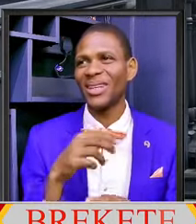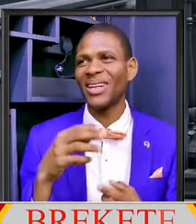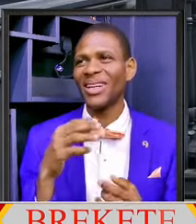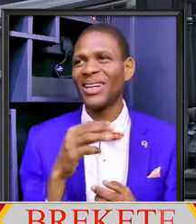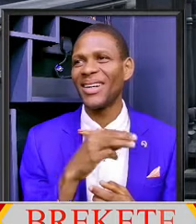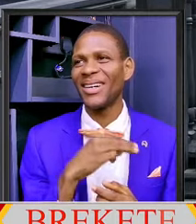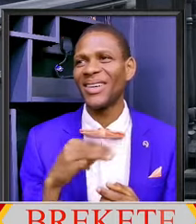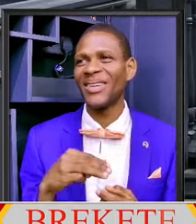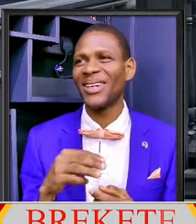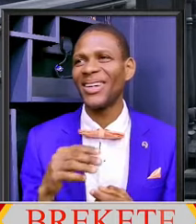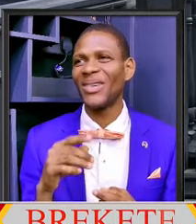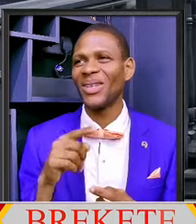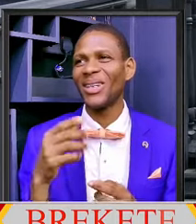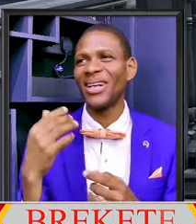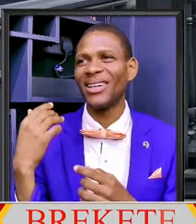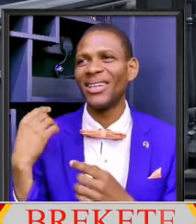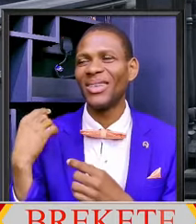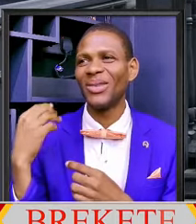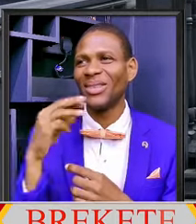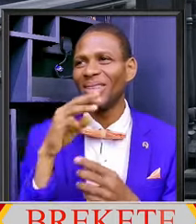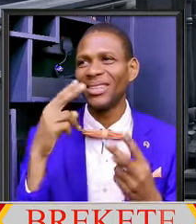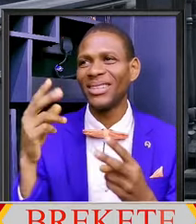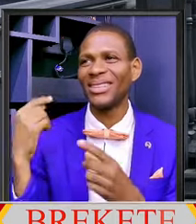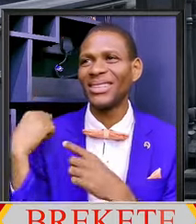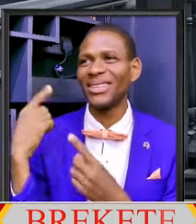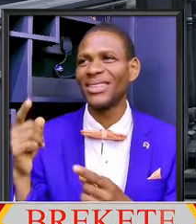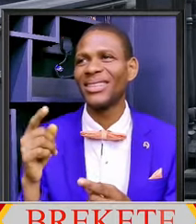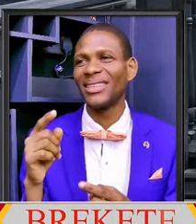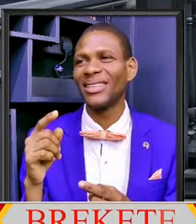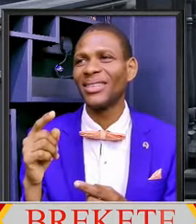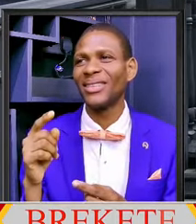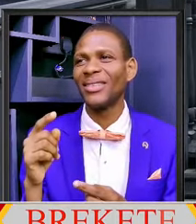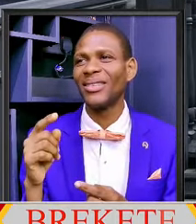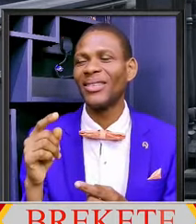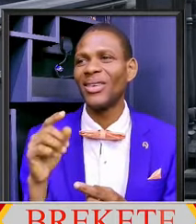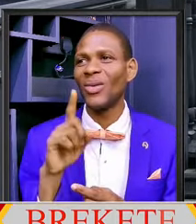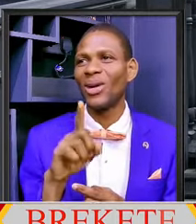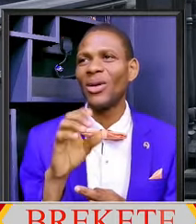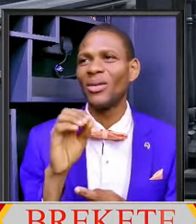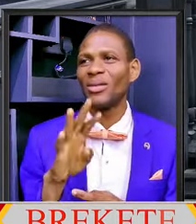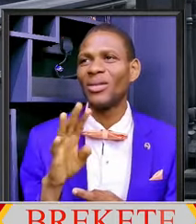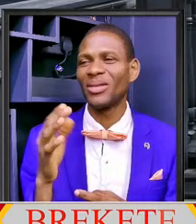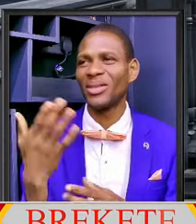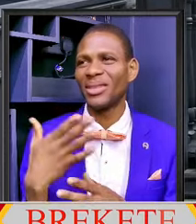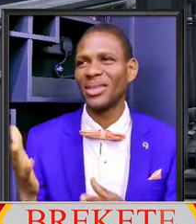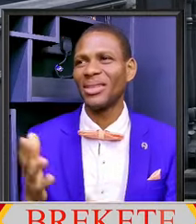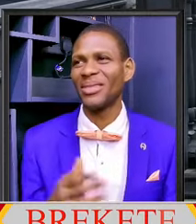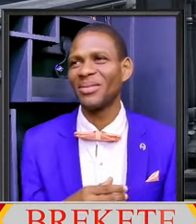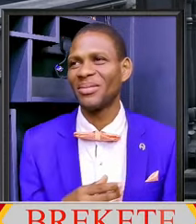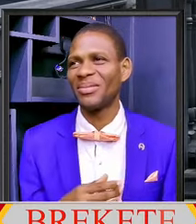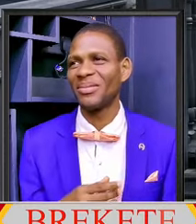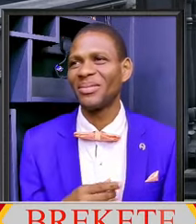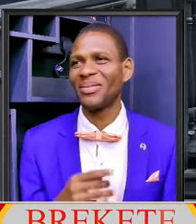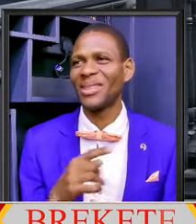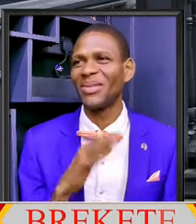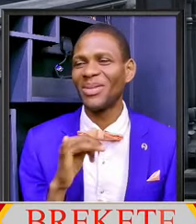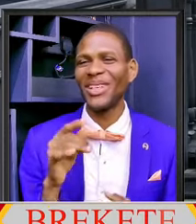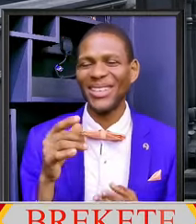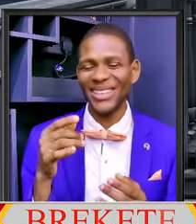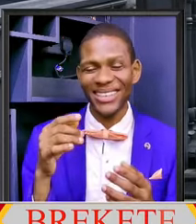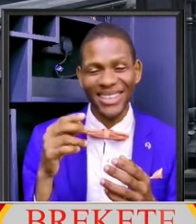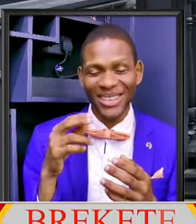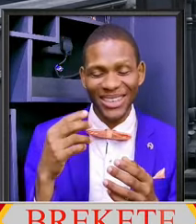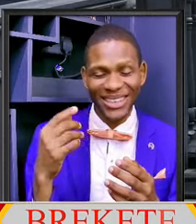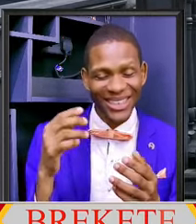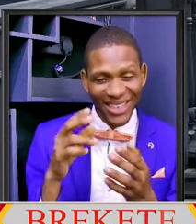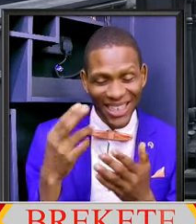watching since when you are in. Love FM. Yes. Kiss FM. Or something like that. Yes, Love FM. It's my routine that to wake up early